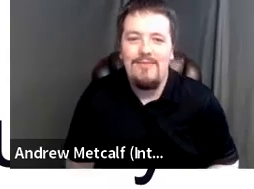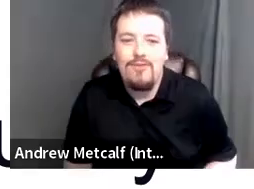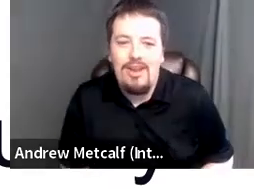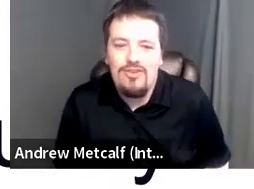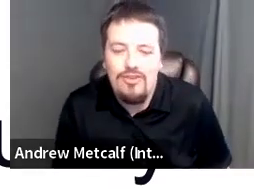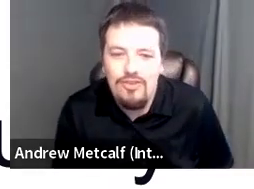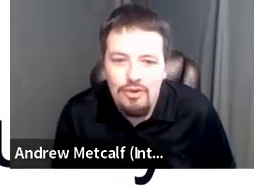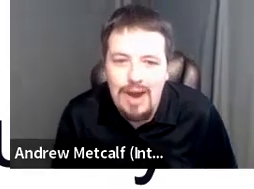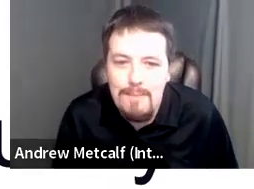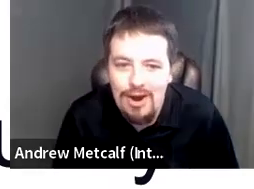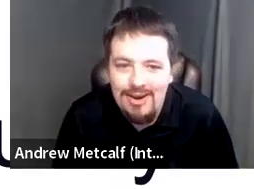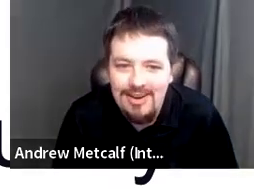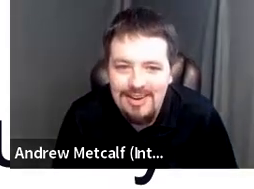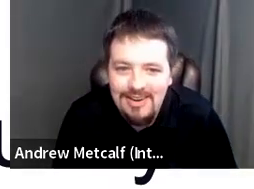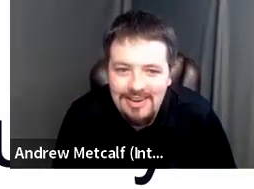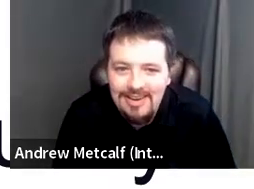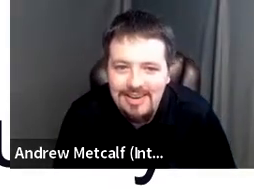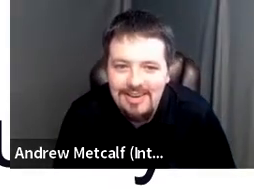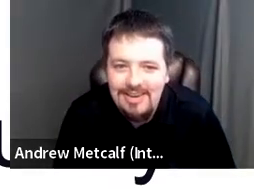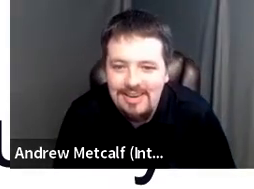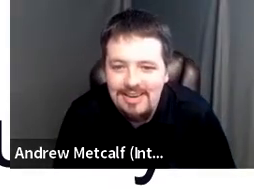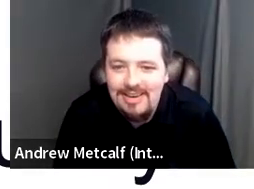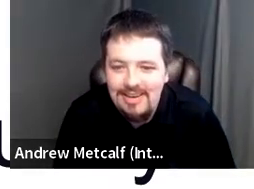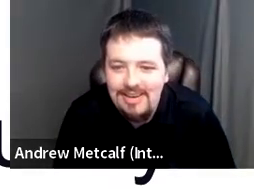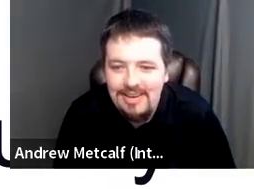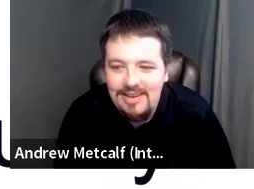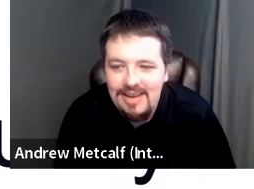the French grammar.